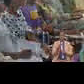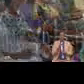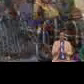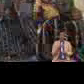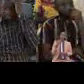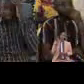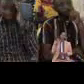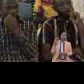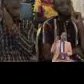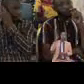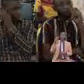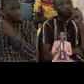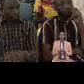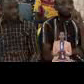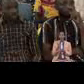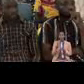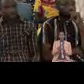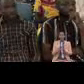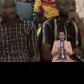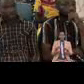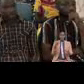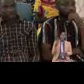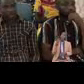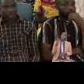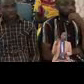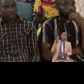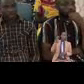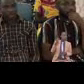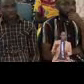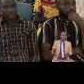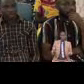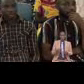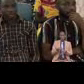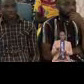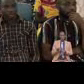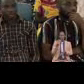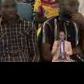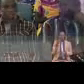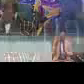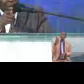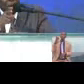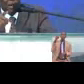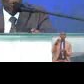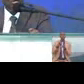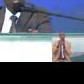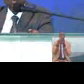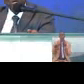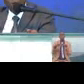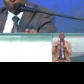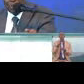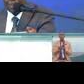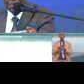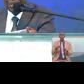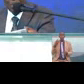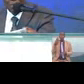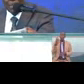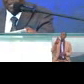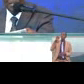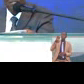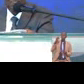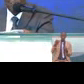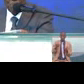I see him. You know, if you don't see him on earth, you'll not see him in heaven. If you don't see him now,